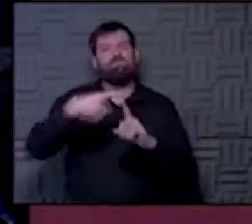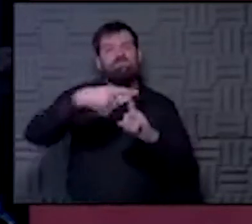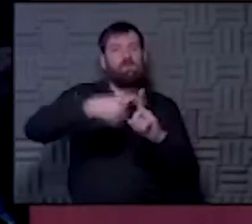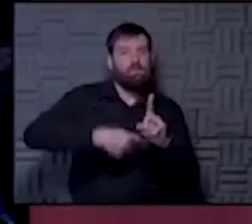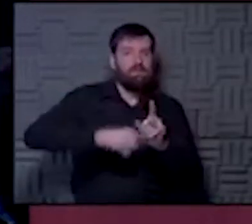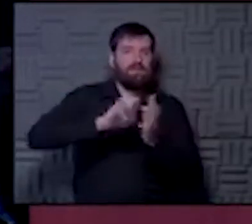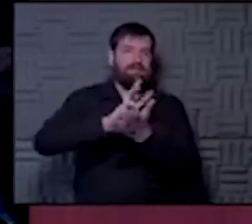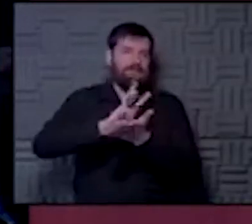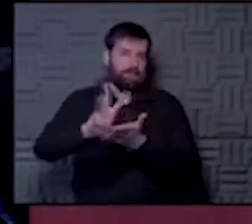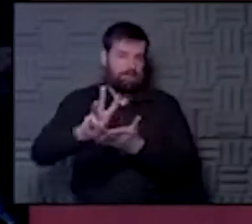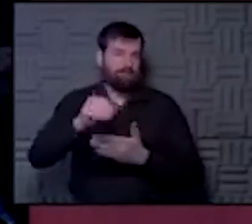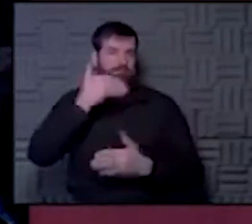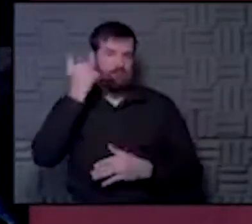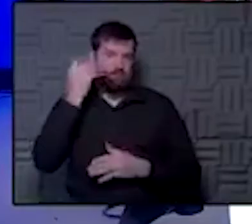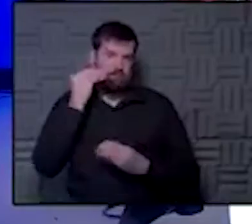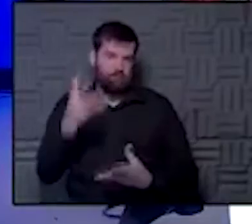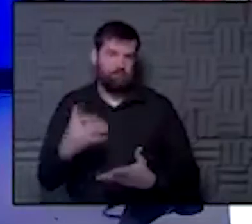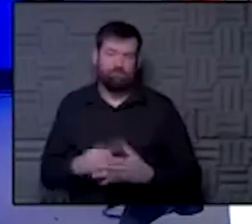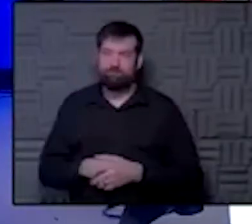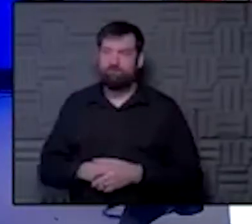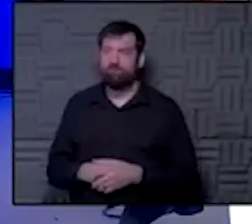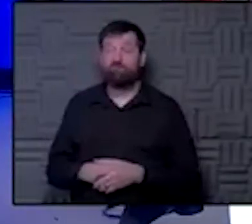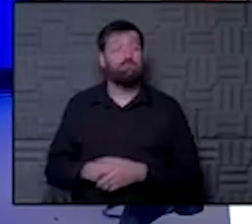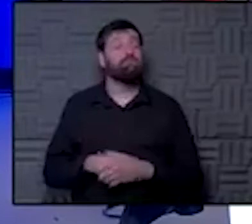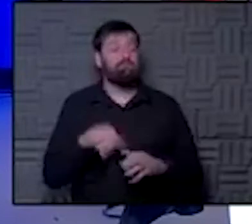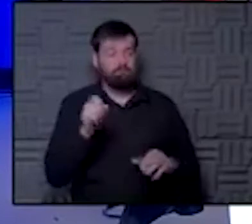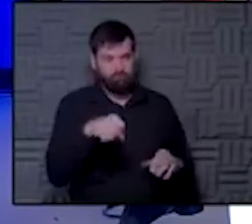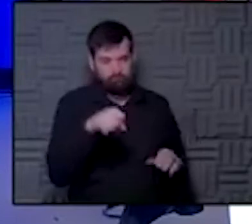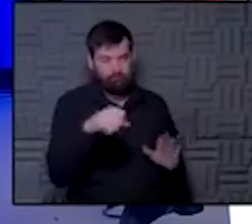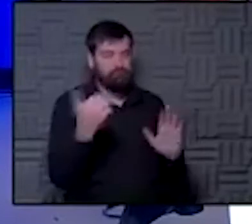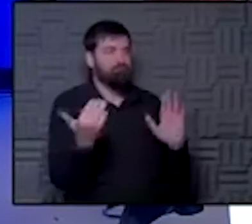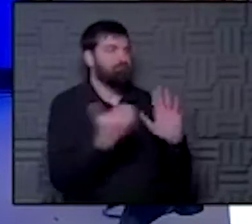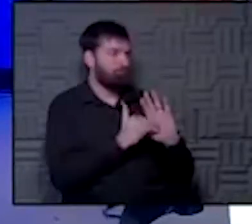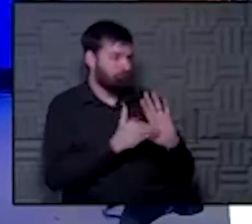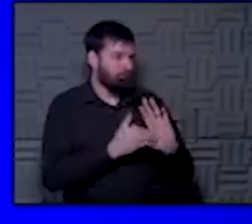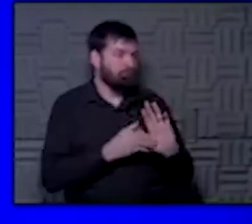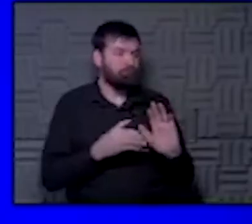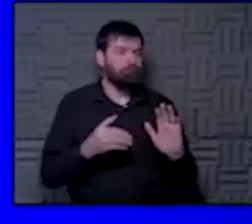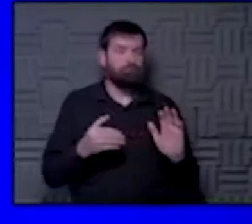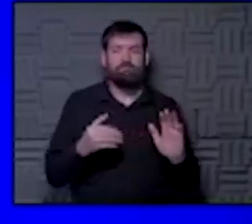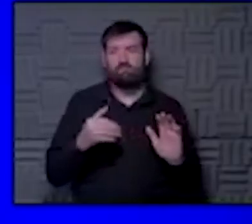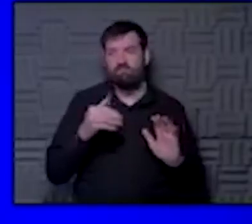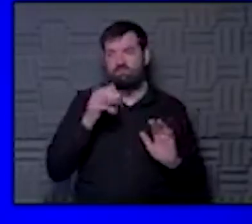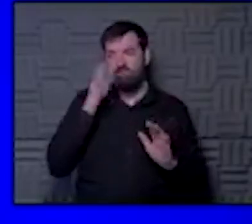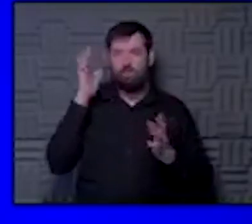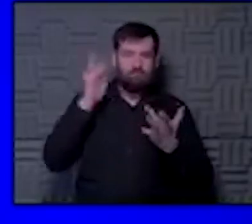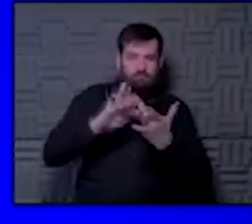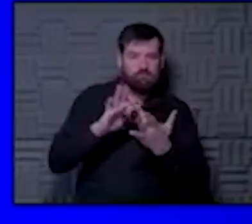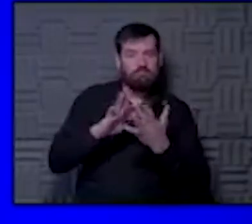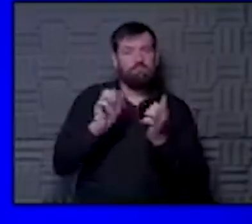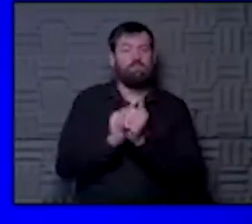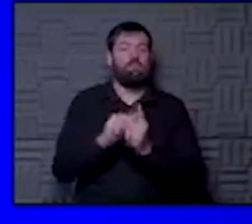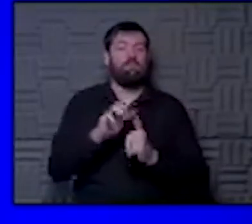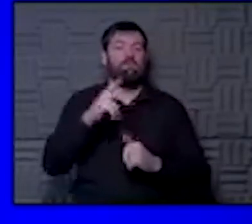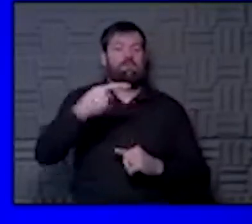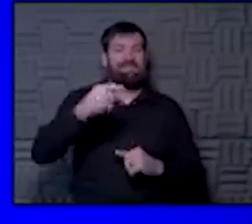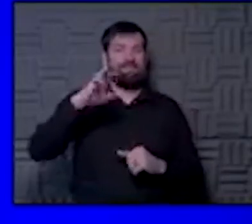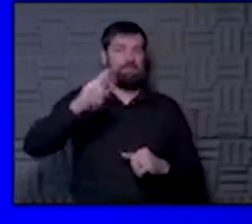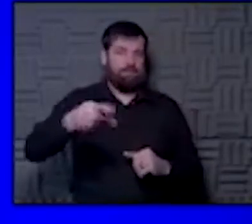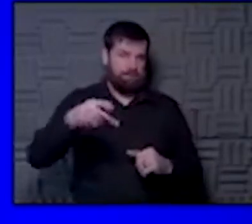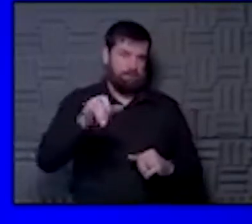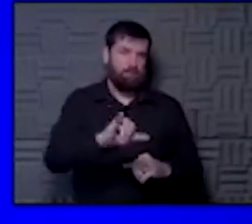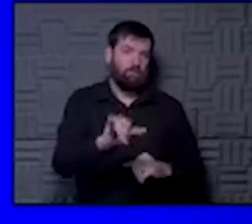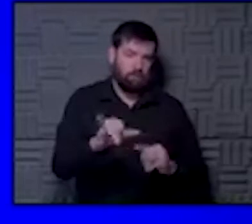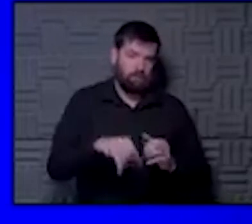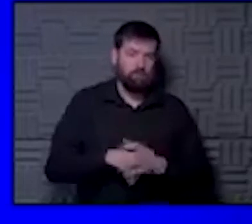have better information, Hawk. Yeah, and again, they are probably going to be in contact with their primary care physicians as